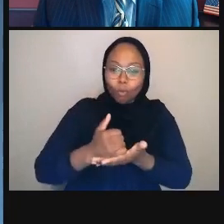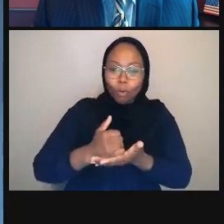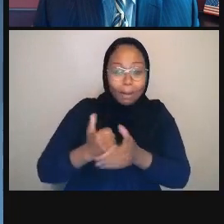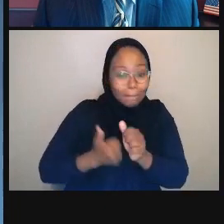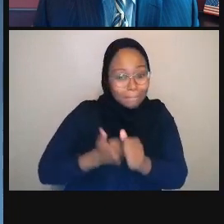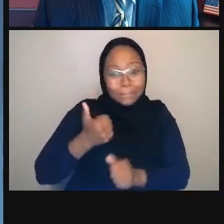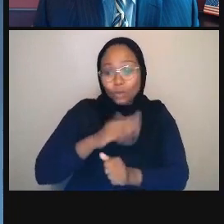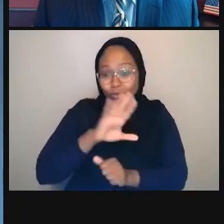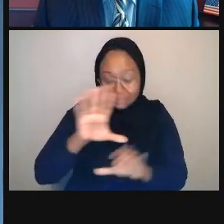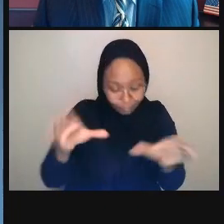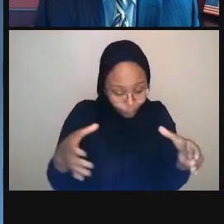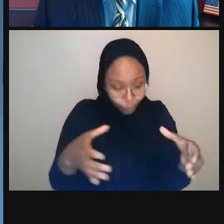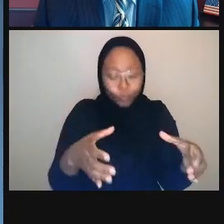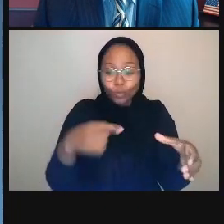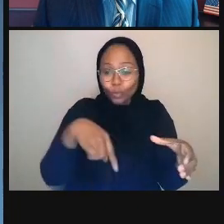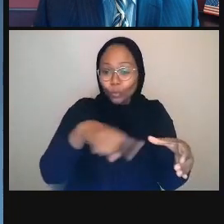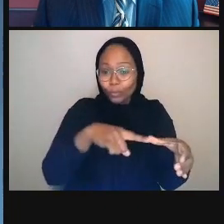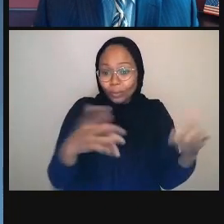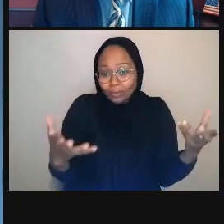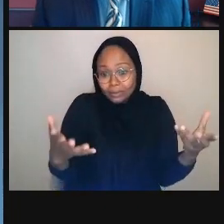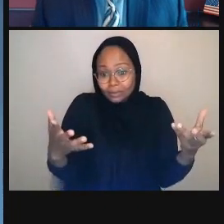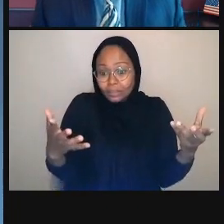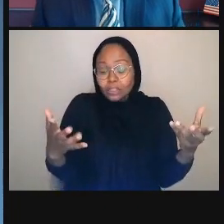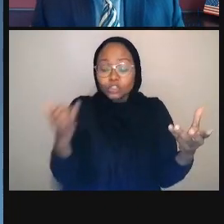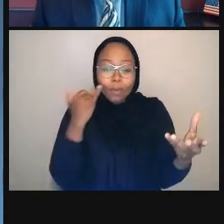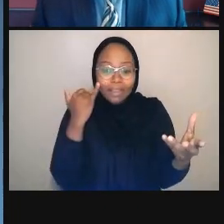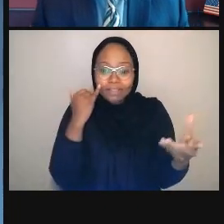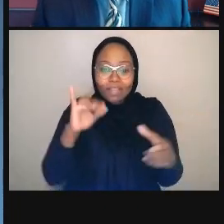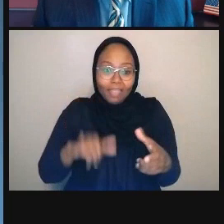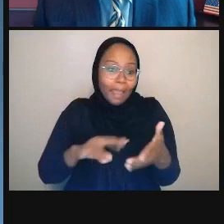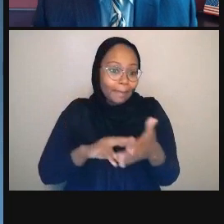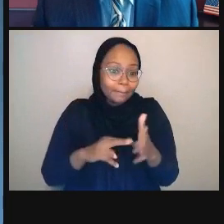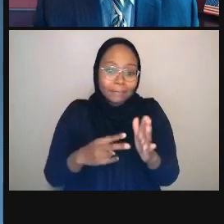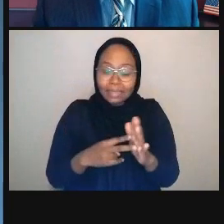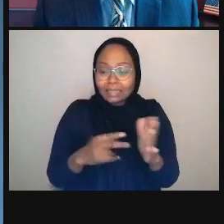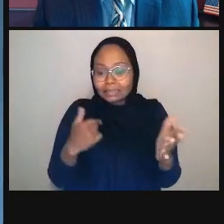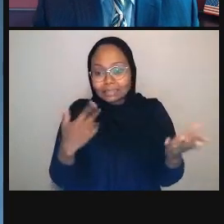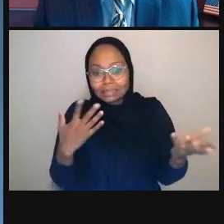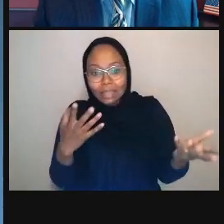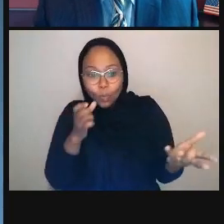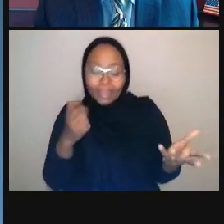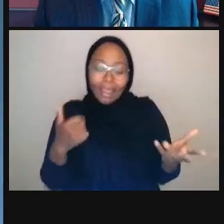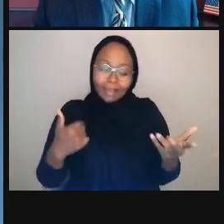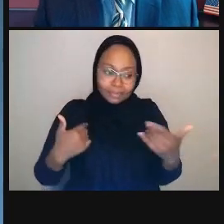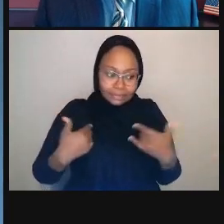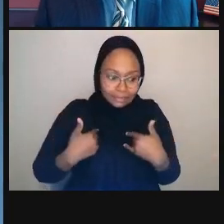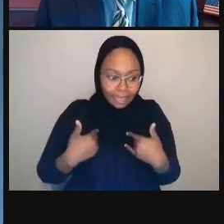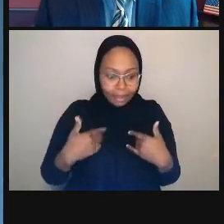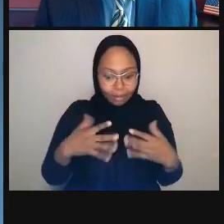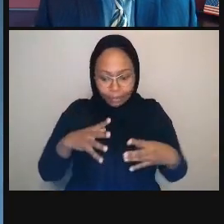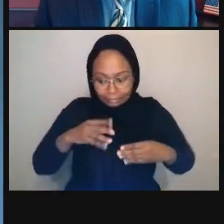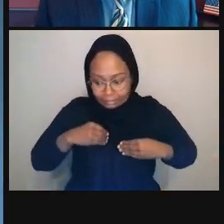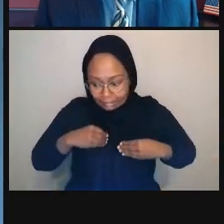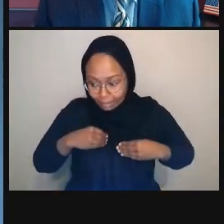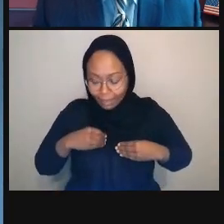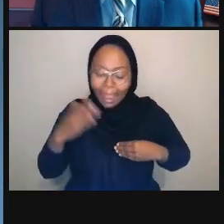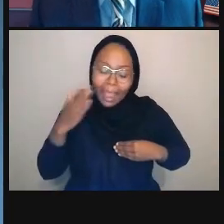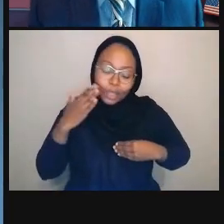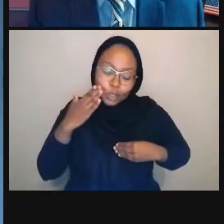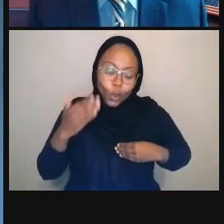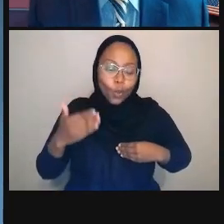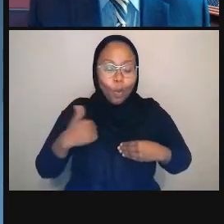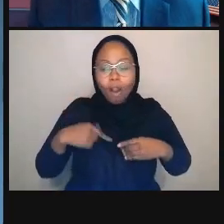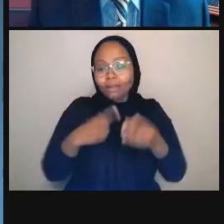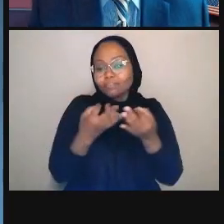means in some cases rubbing up against, you know, these individual freedoms. And I know that this is, again, not a popular thing to say.